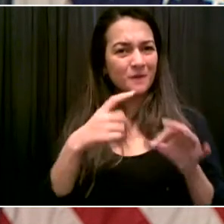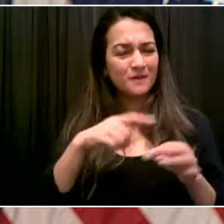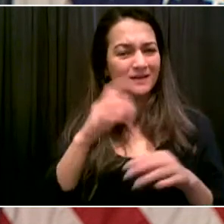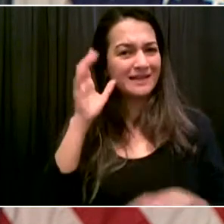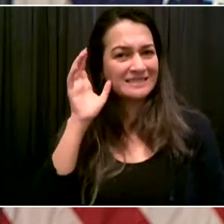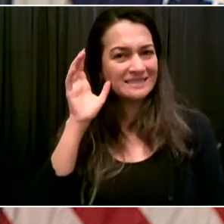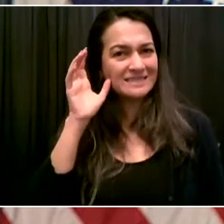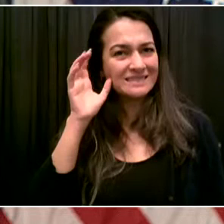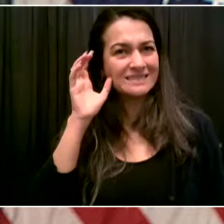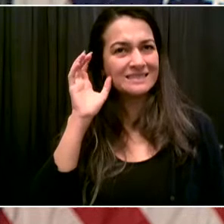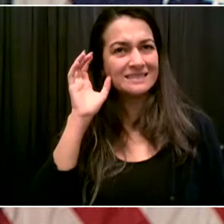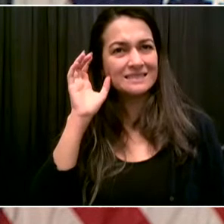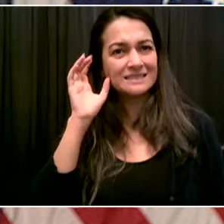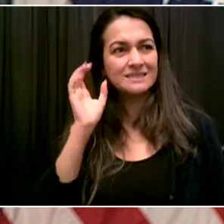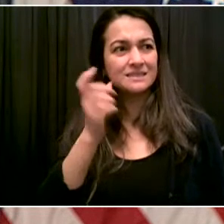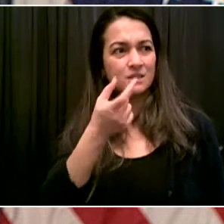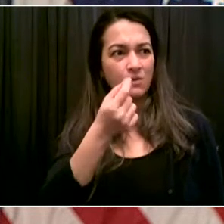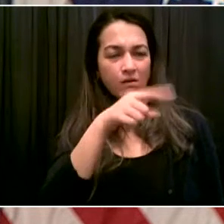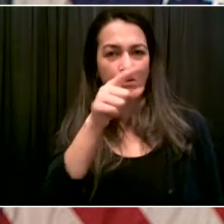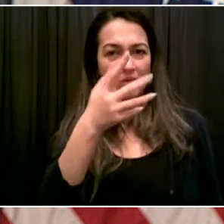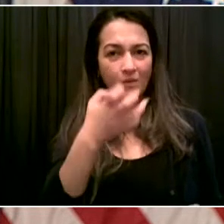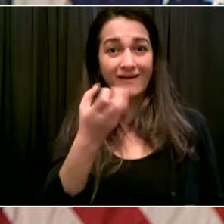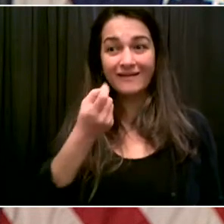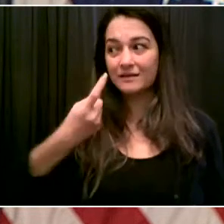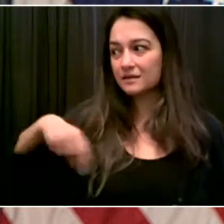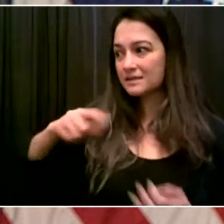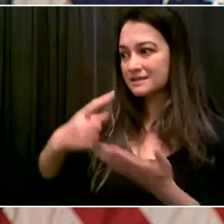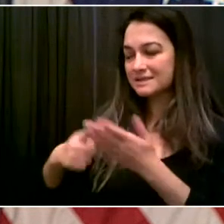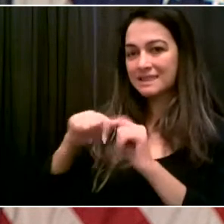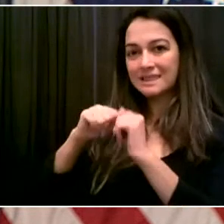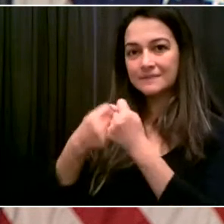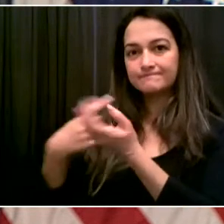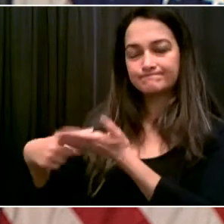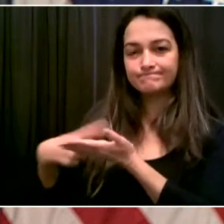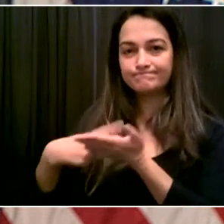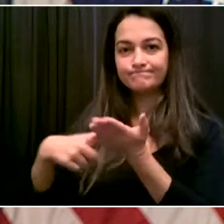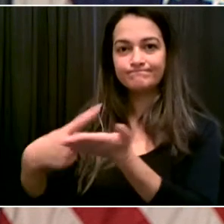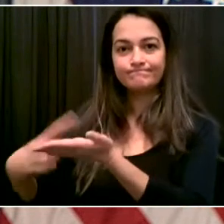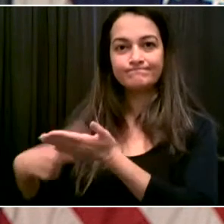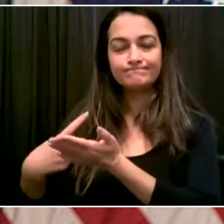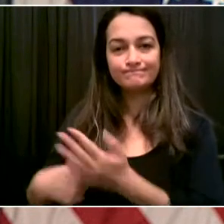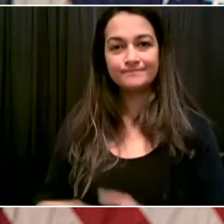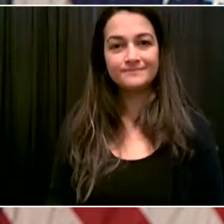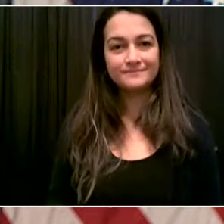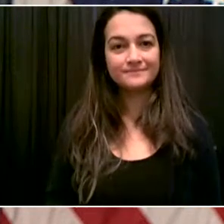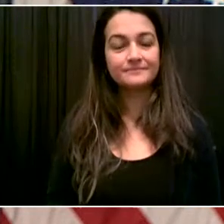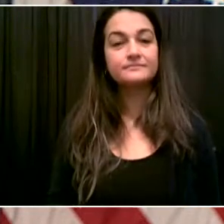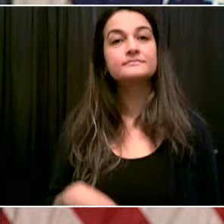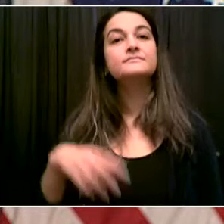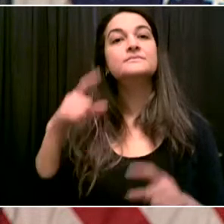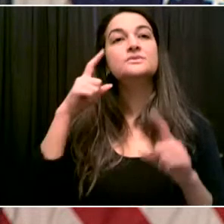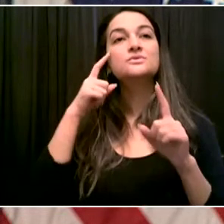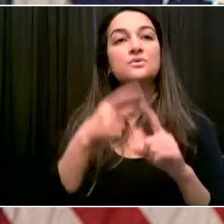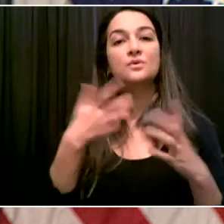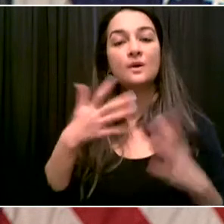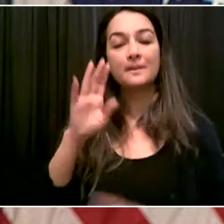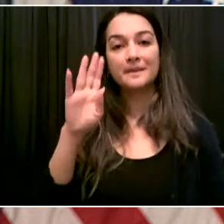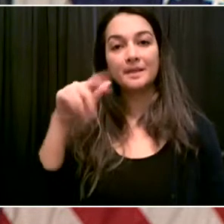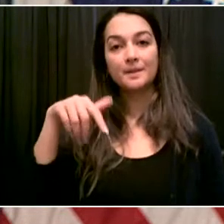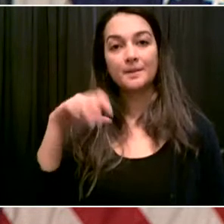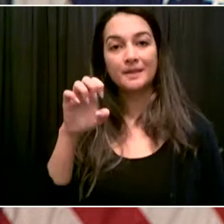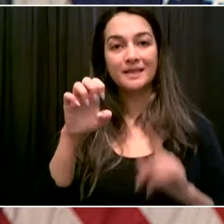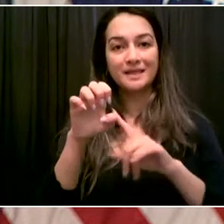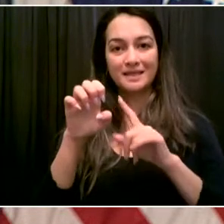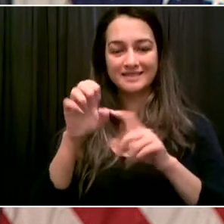keeping the highway operational and safe long enough for that process, which we're beginning now, to run